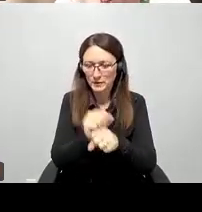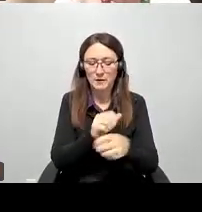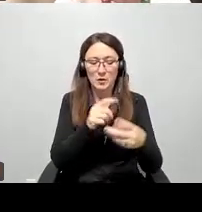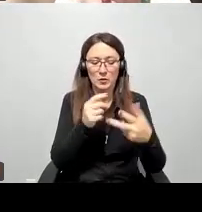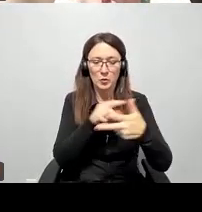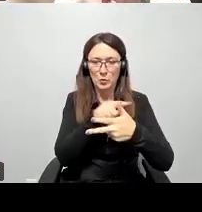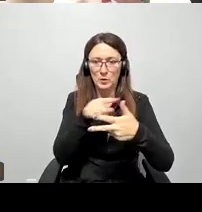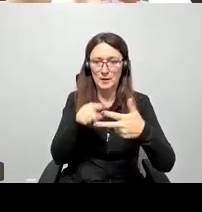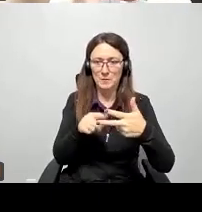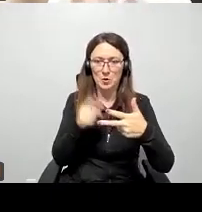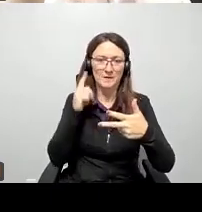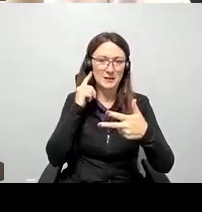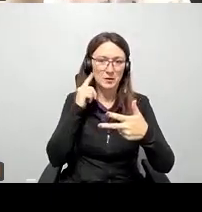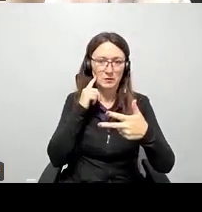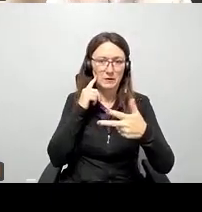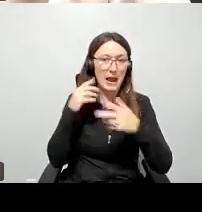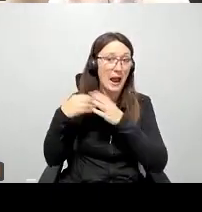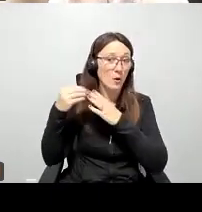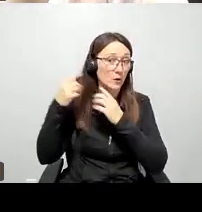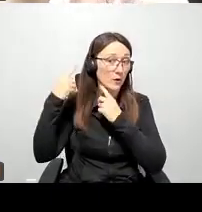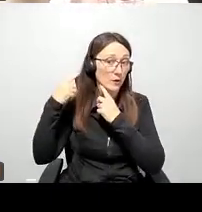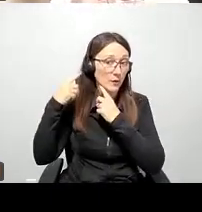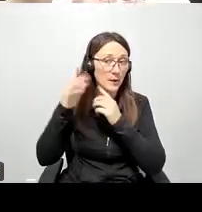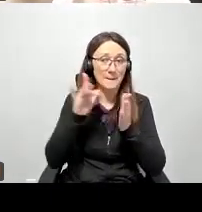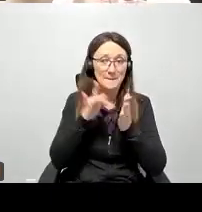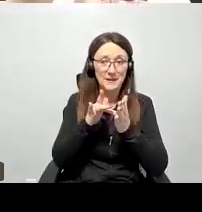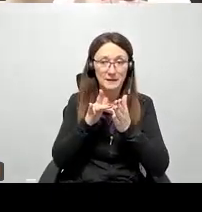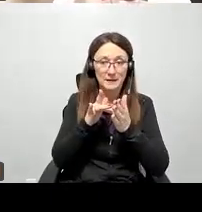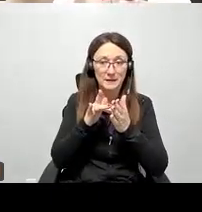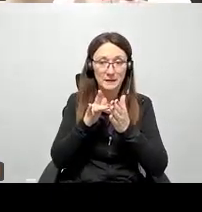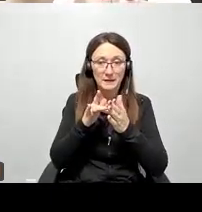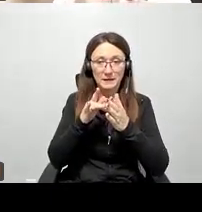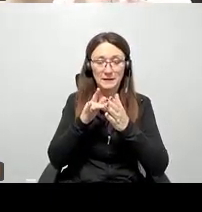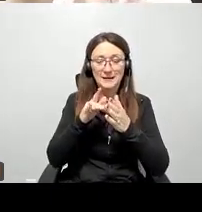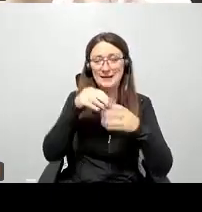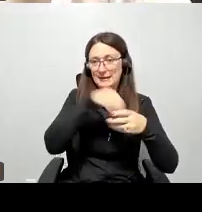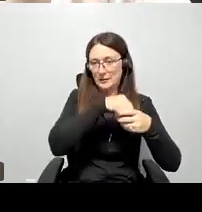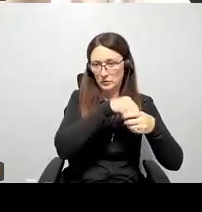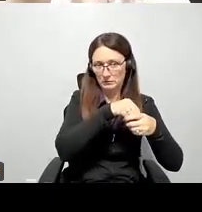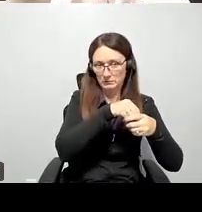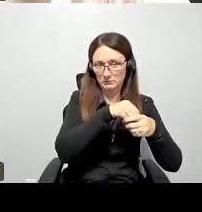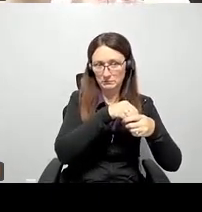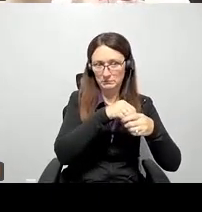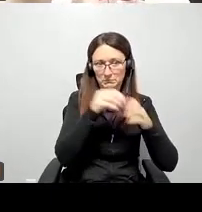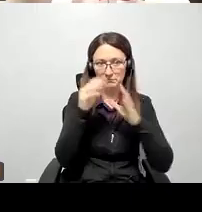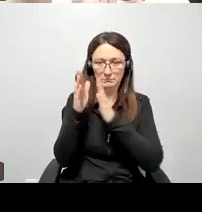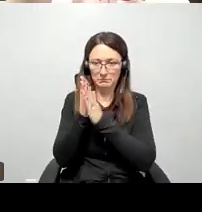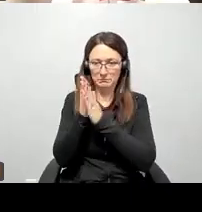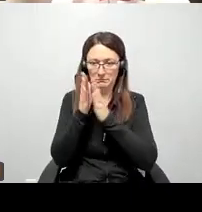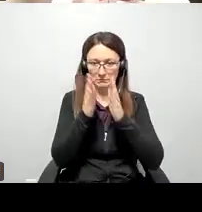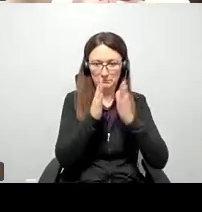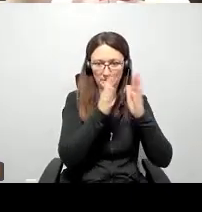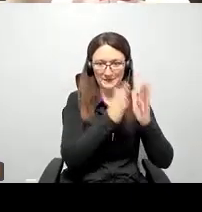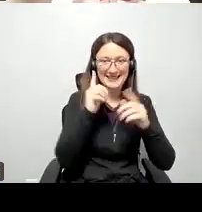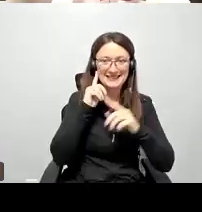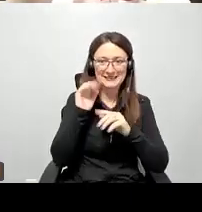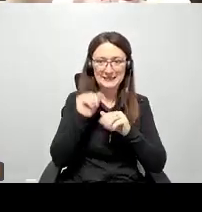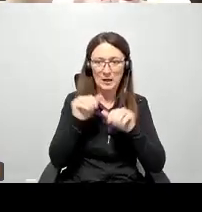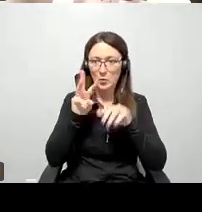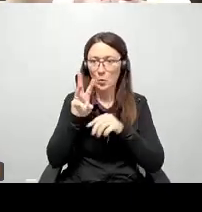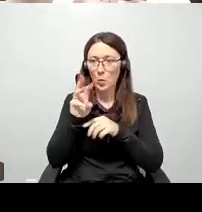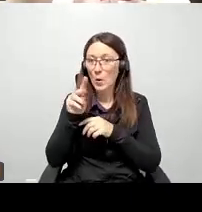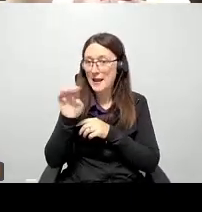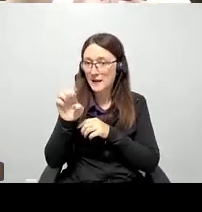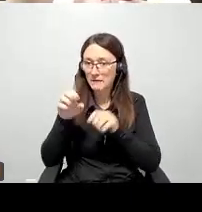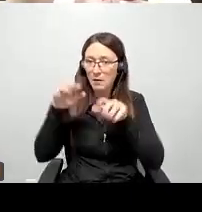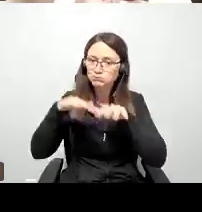of the ear. So we have the outer ear, the middle ear, and the inner ear. And sound waves travel through